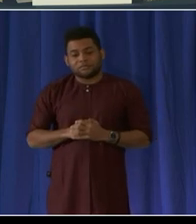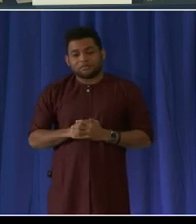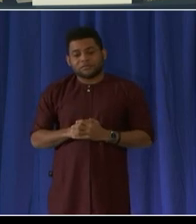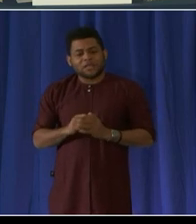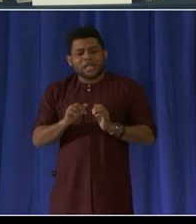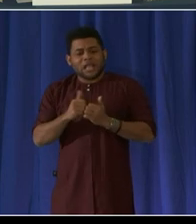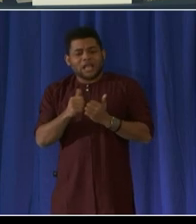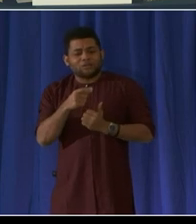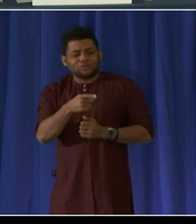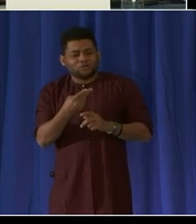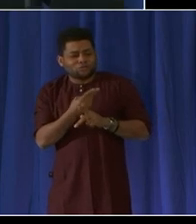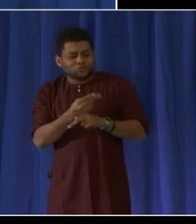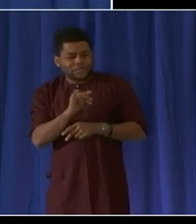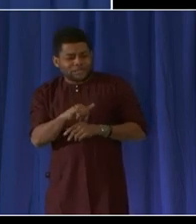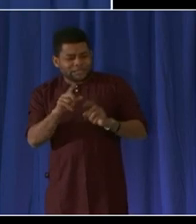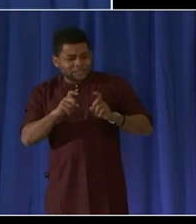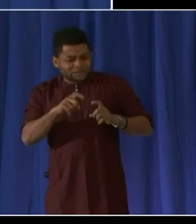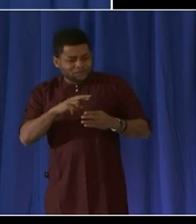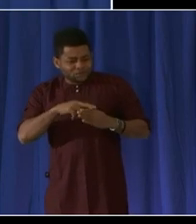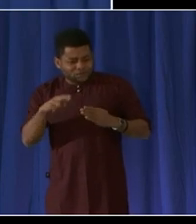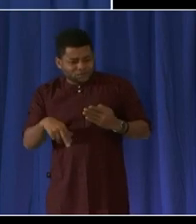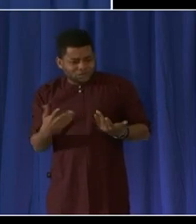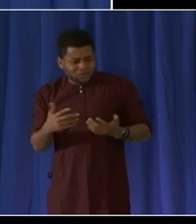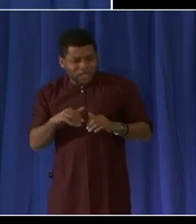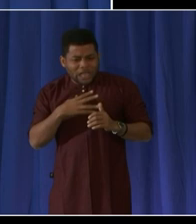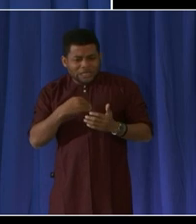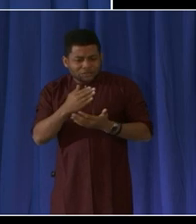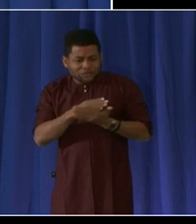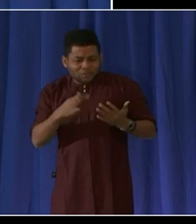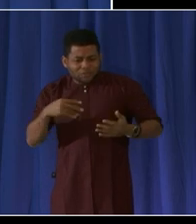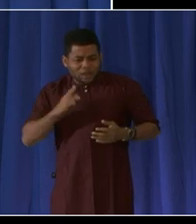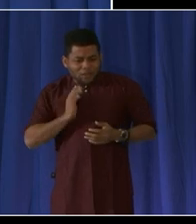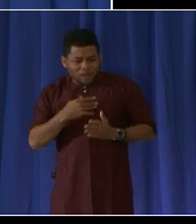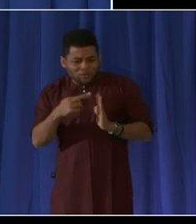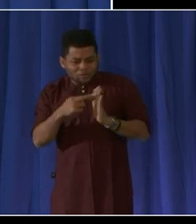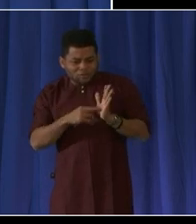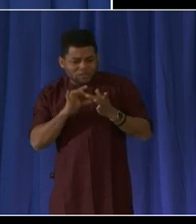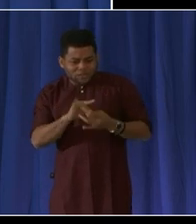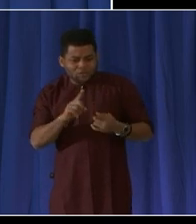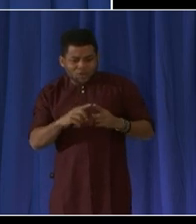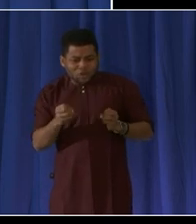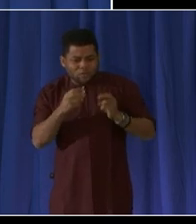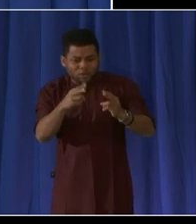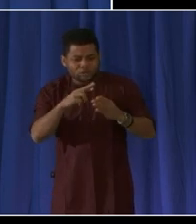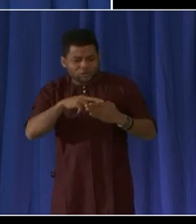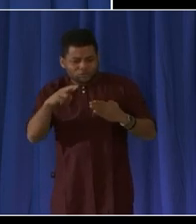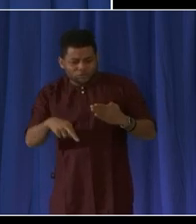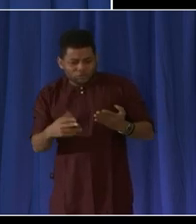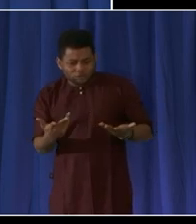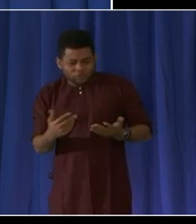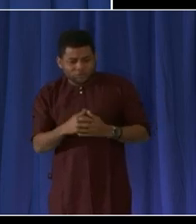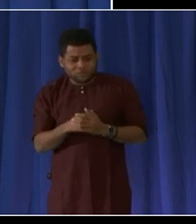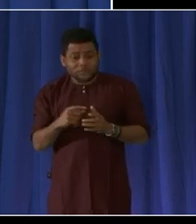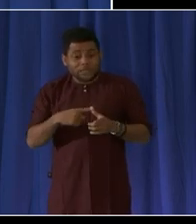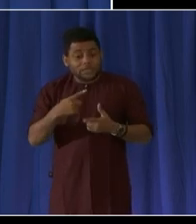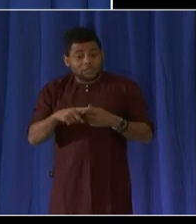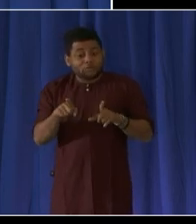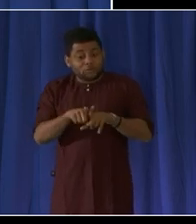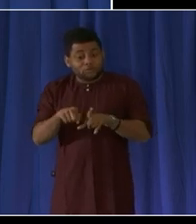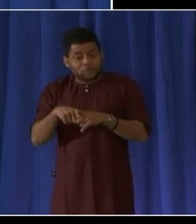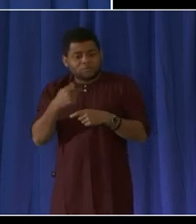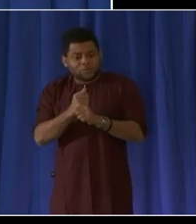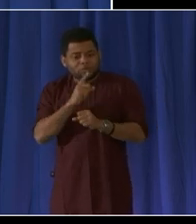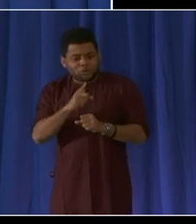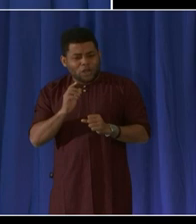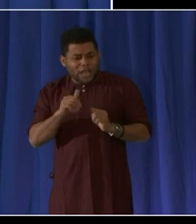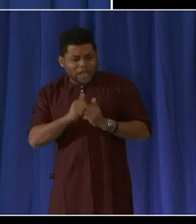we're utilizing these test results and some of our protocols in terms of uploading results and how to ensure